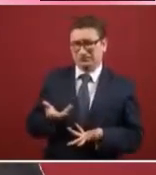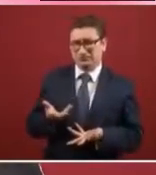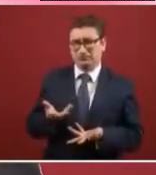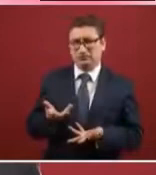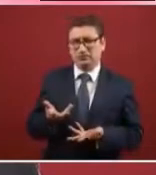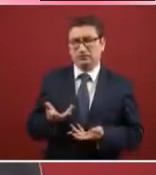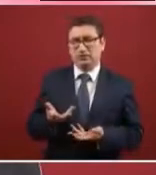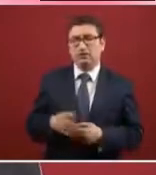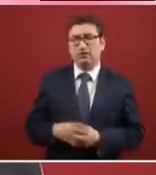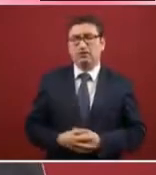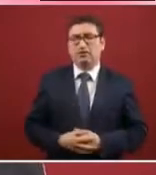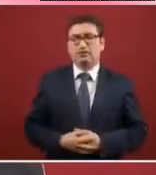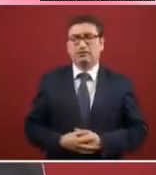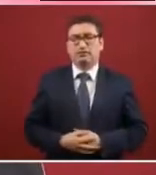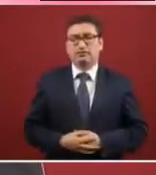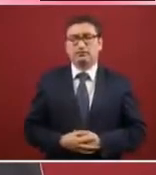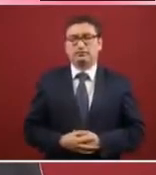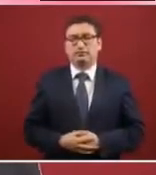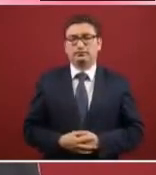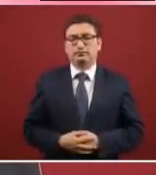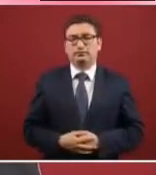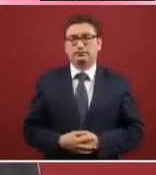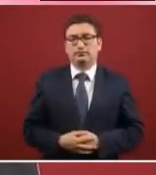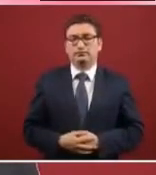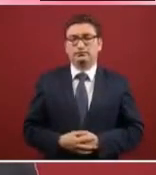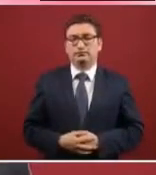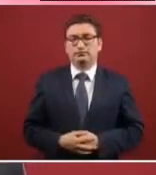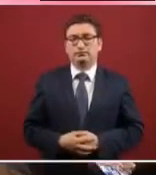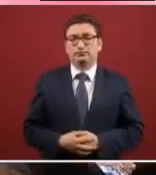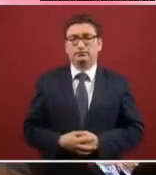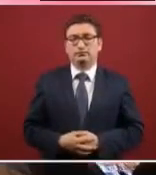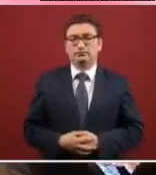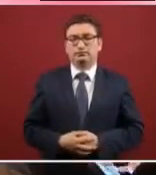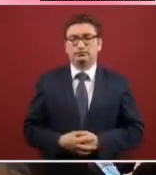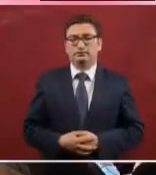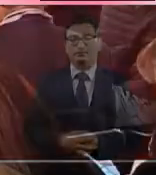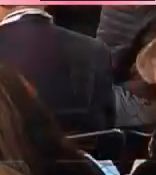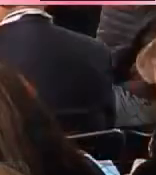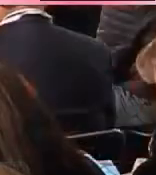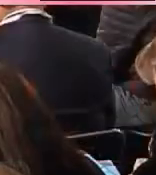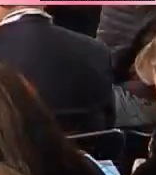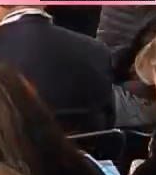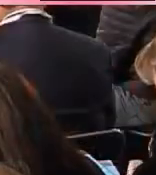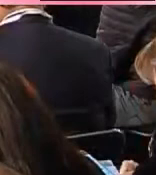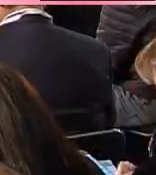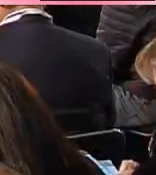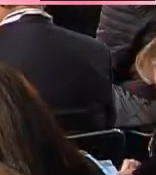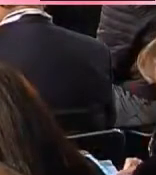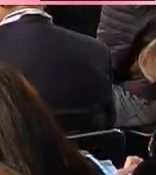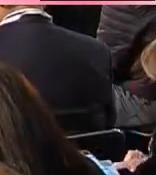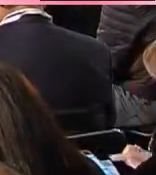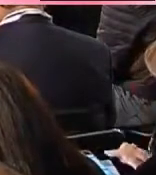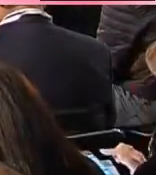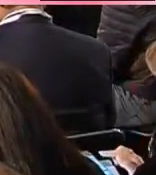los mismos with the same elementos o factores elements or factors con el que se medía